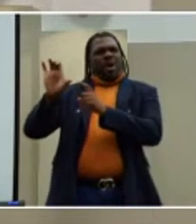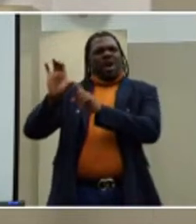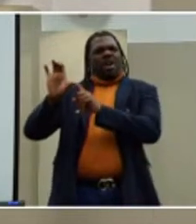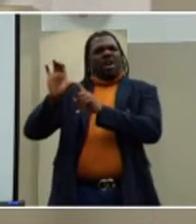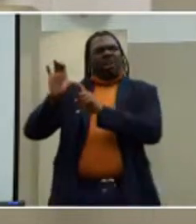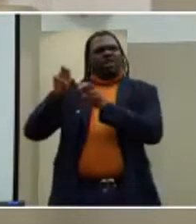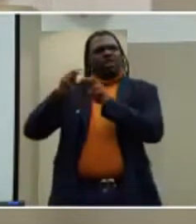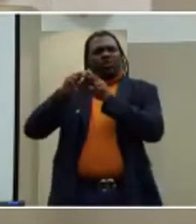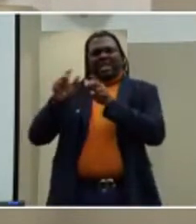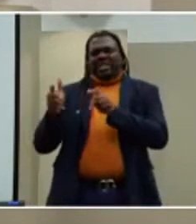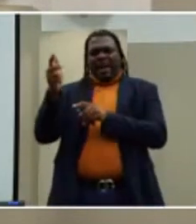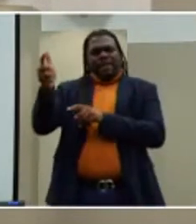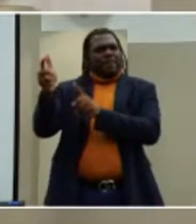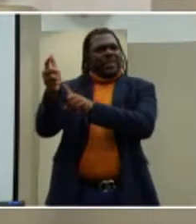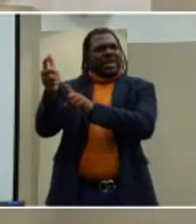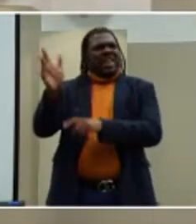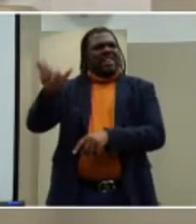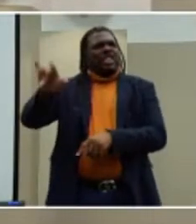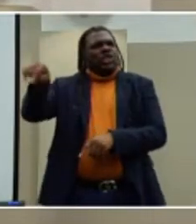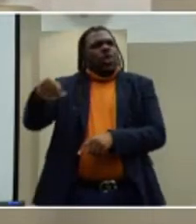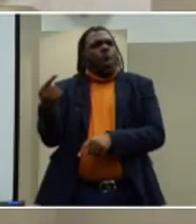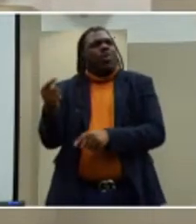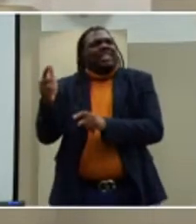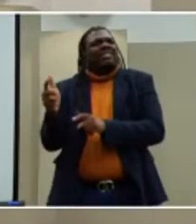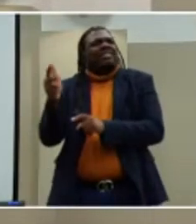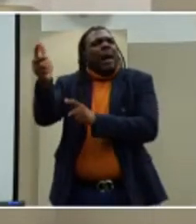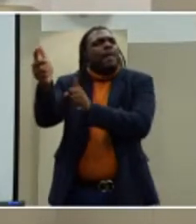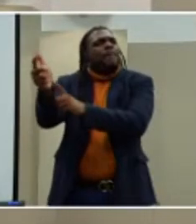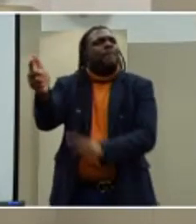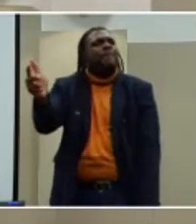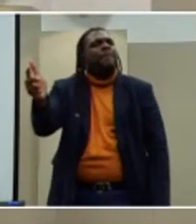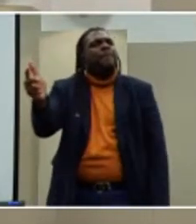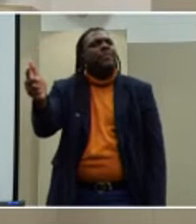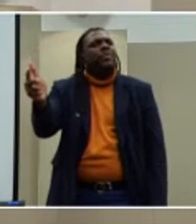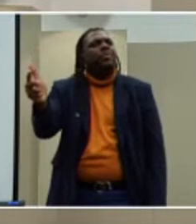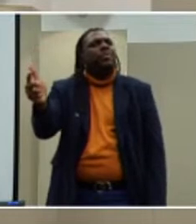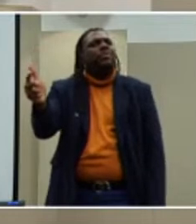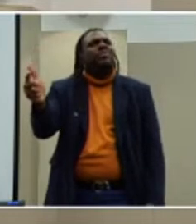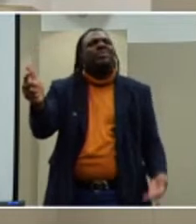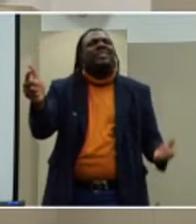West Baltimore is one of the only stops where there is literally no